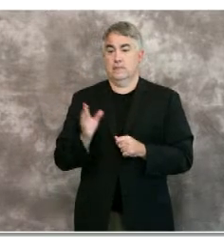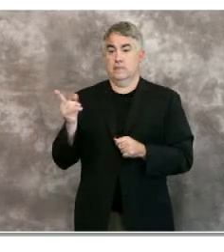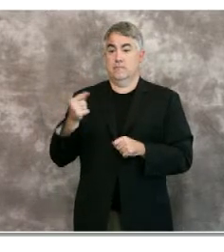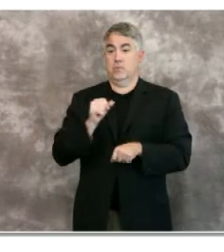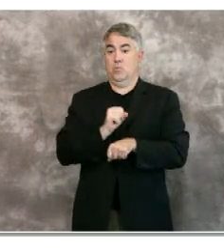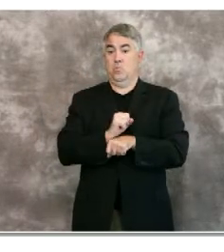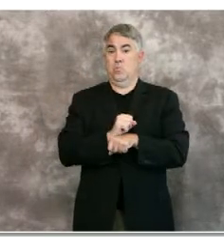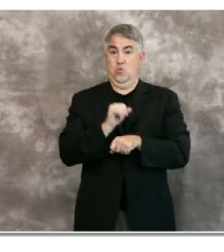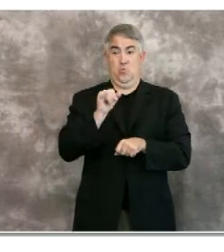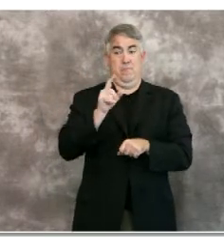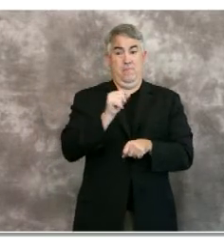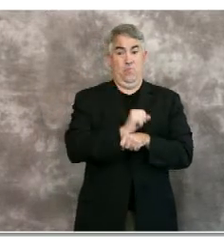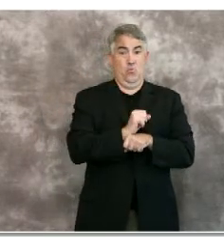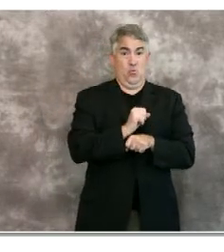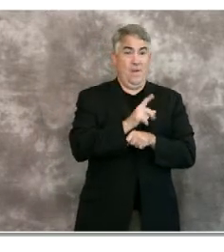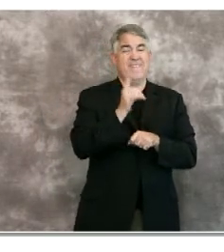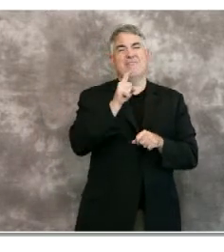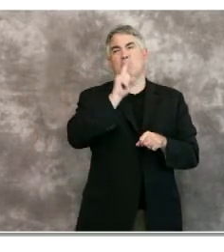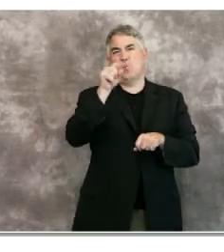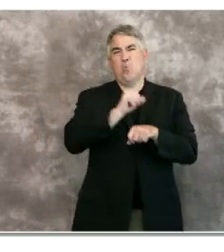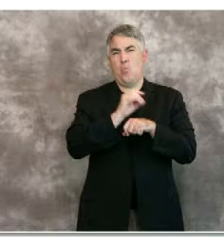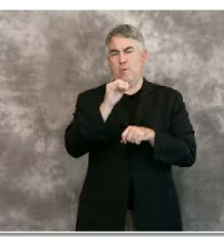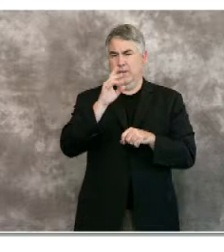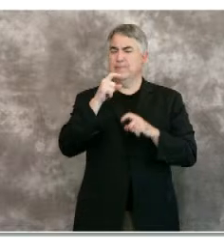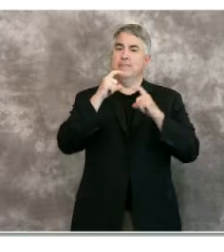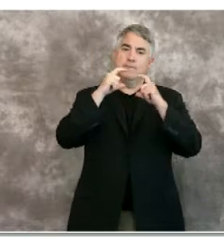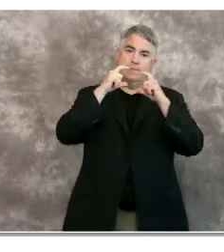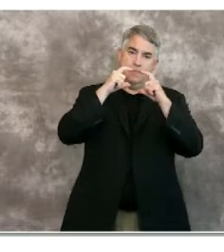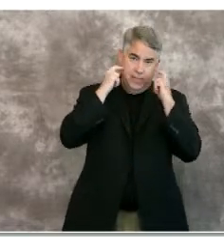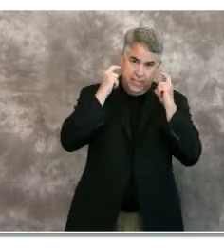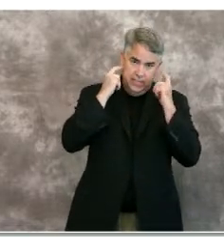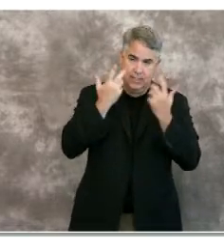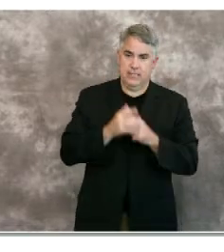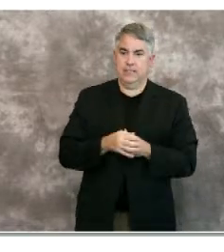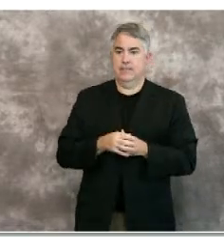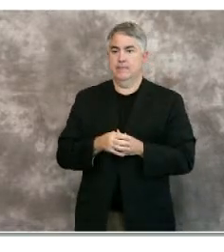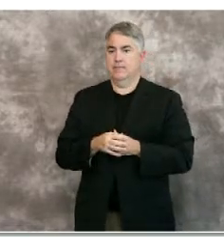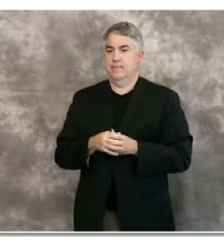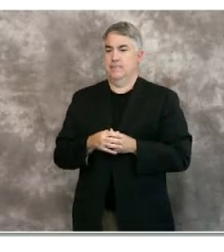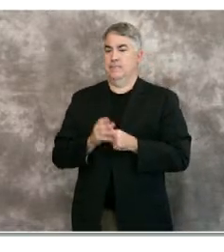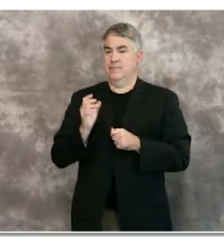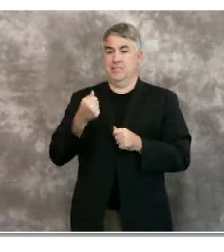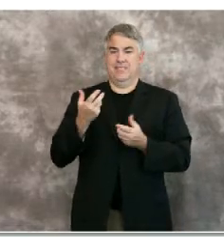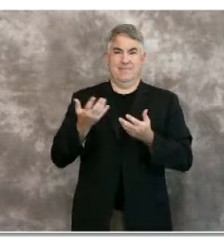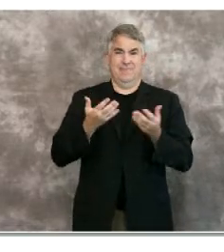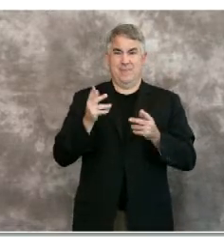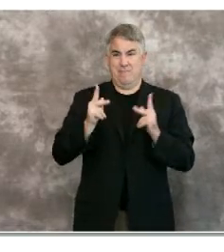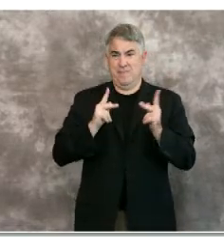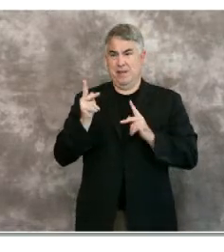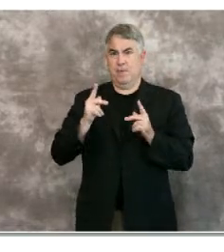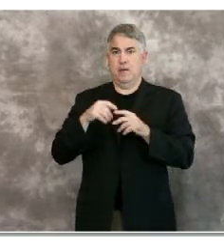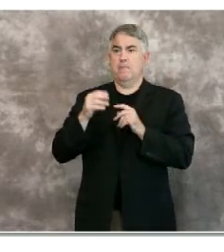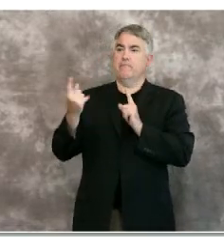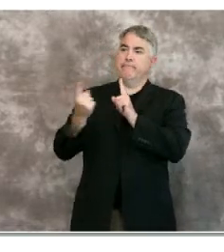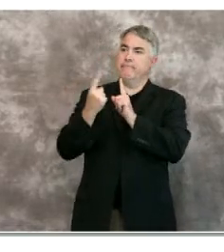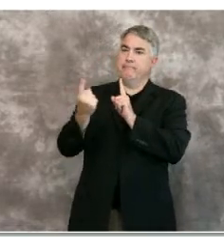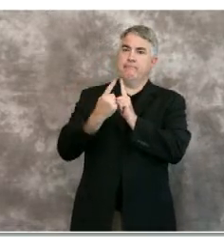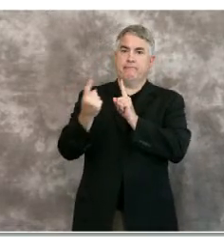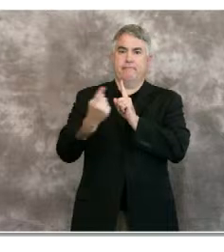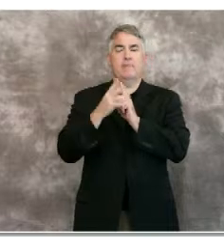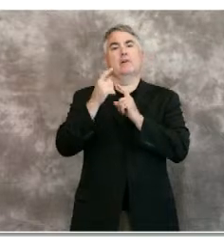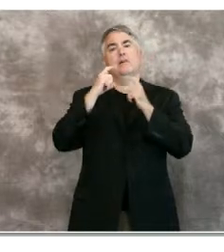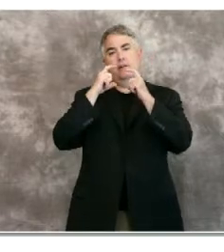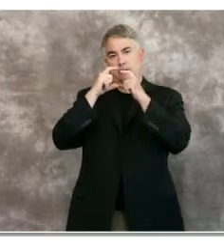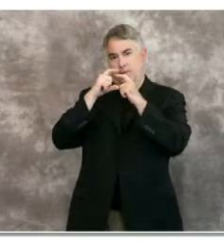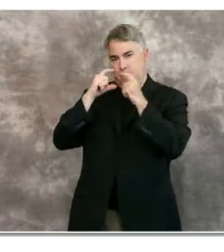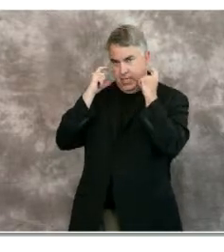right here. Anytime you are at work, you must wear it when you're interacting in person with the public. Anytime you are in a workspace